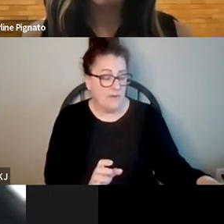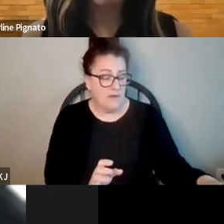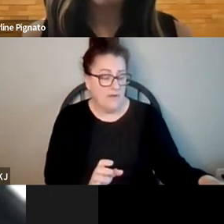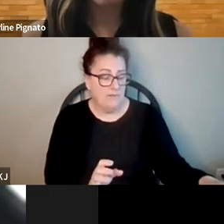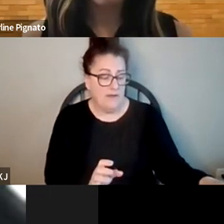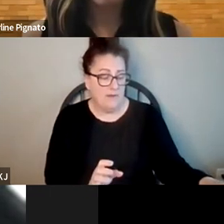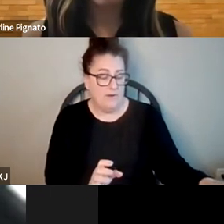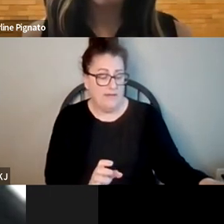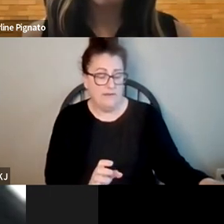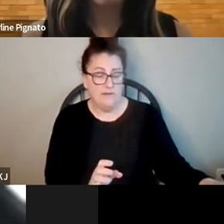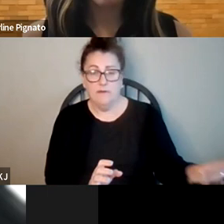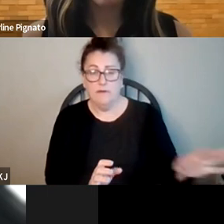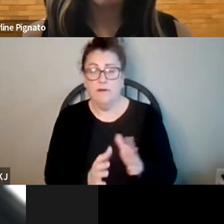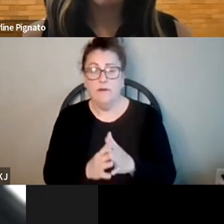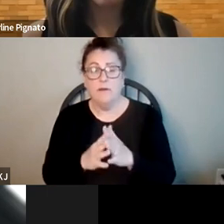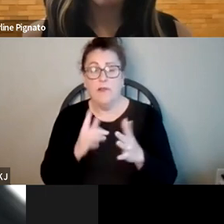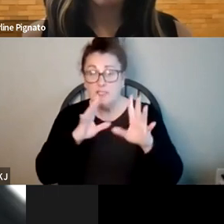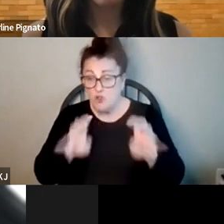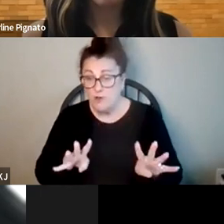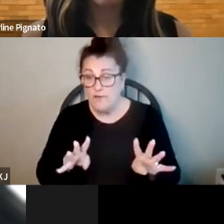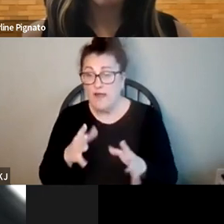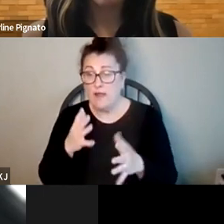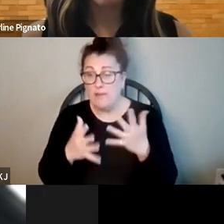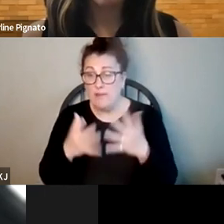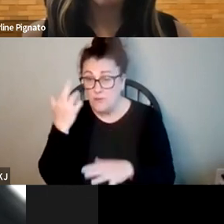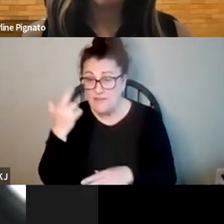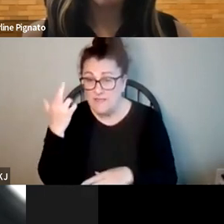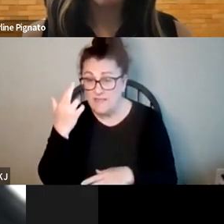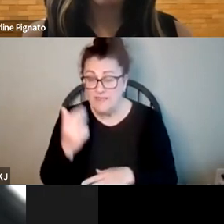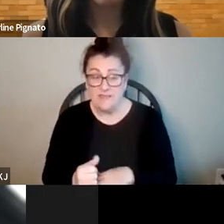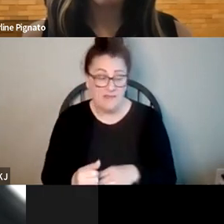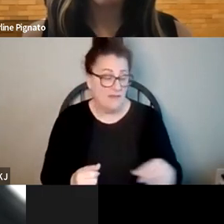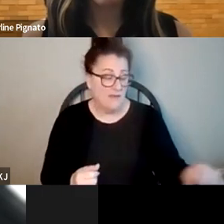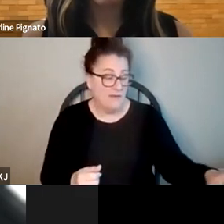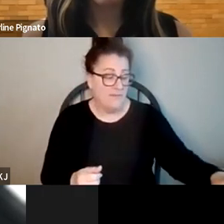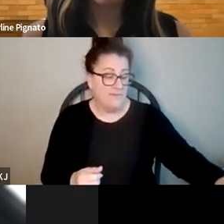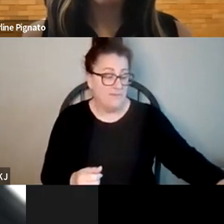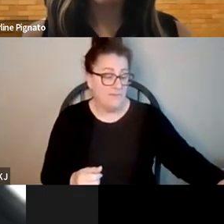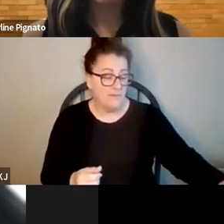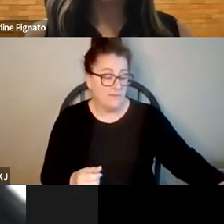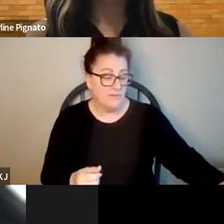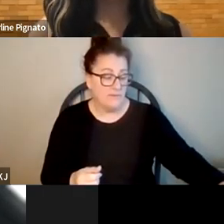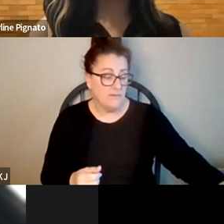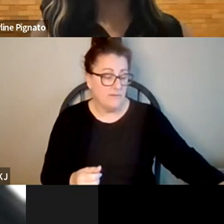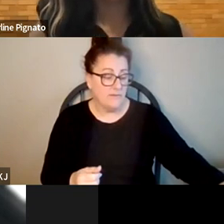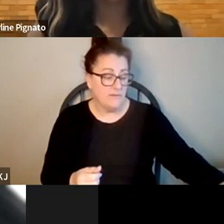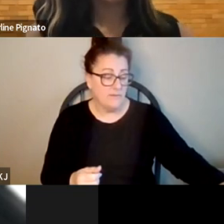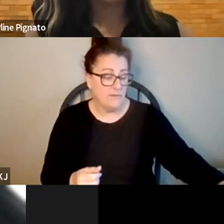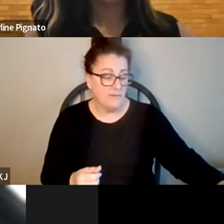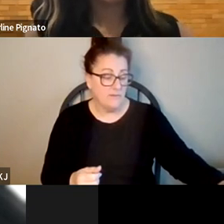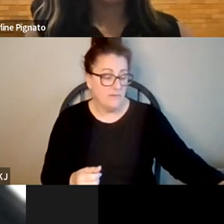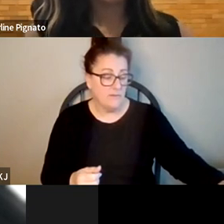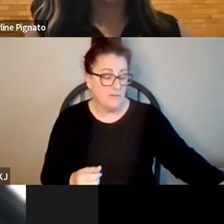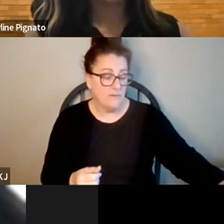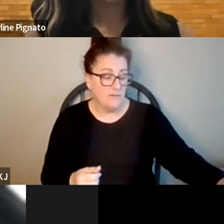I guess what I'm saying too is also oh, well, we're sending out other surveys, climate surveys, so that might be the reason. I don't think that as a parent, because I got two surveys, doesn't mean I'm only filling